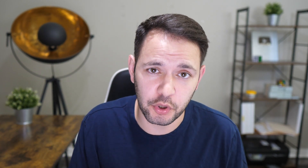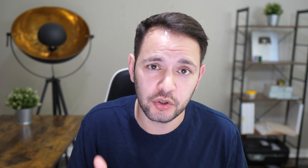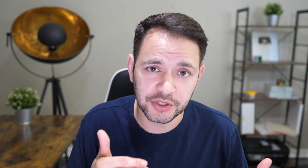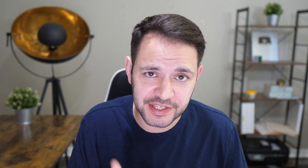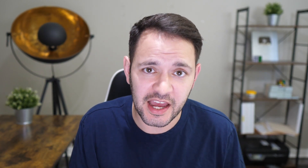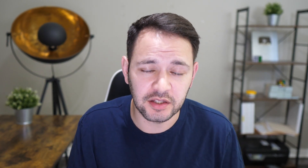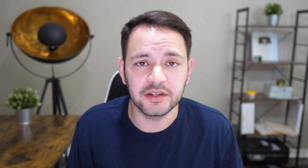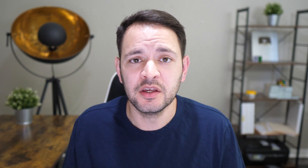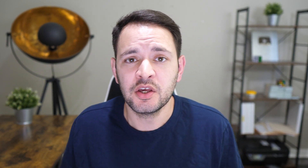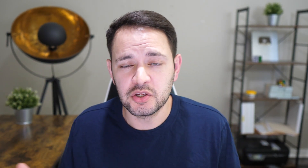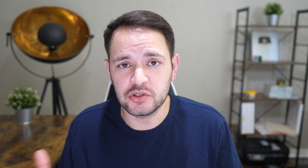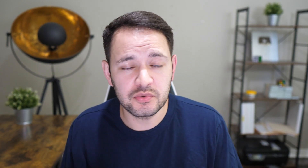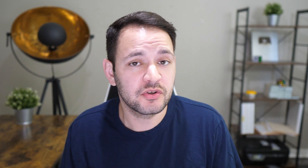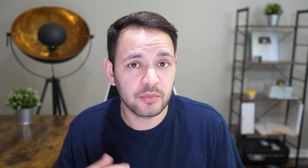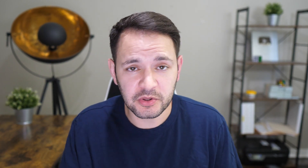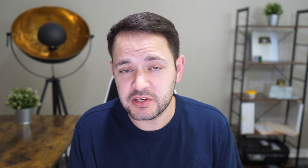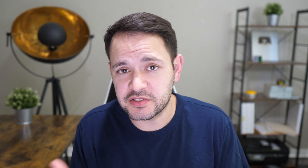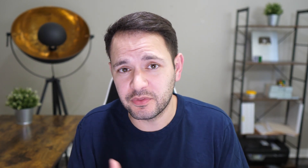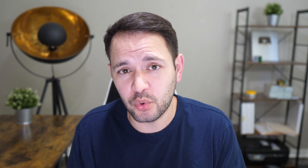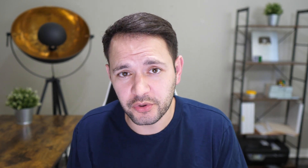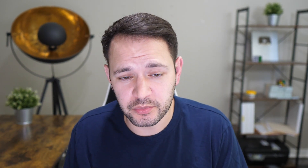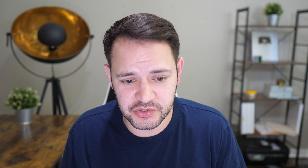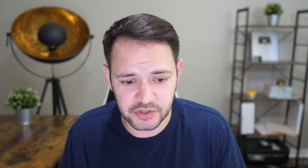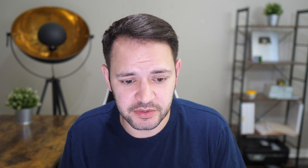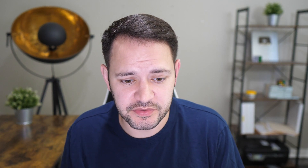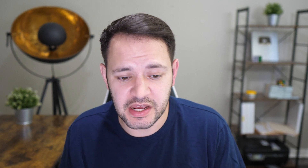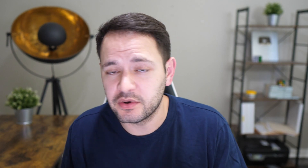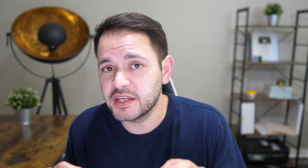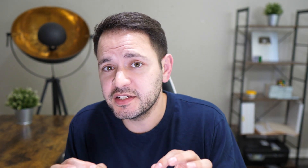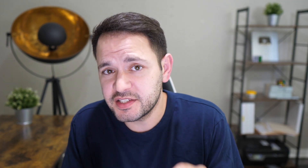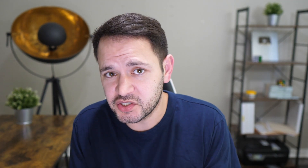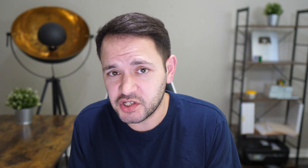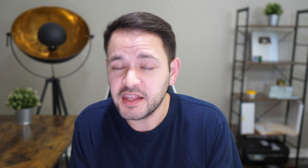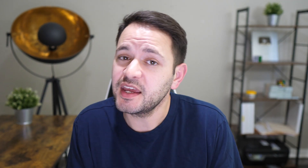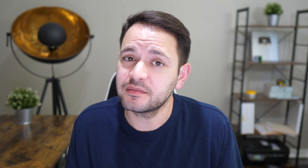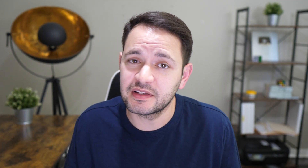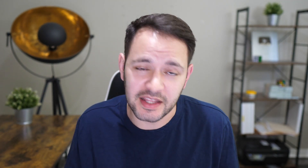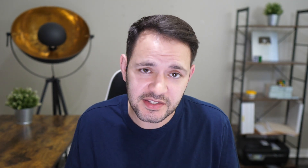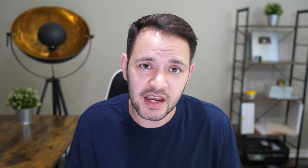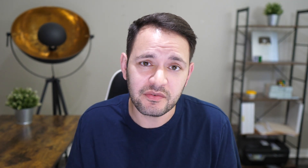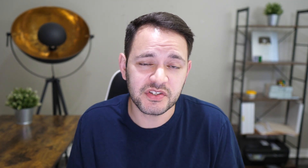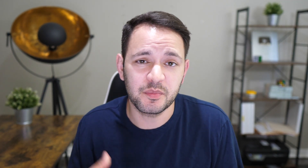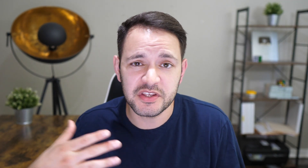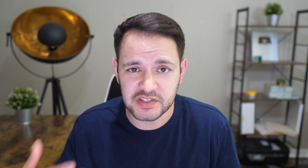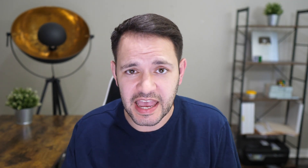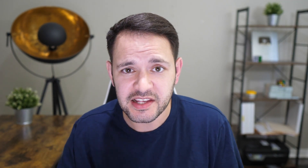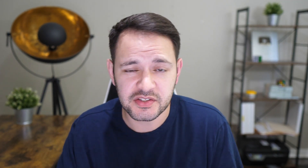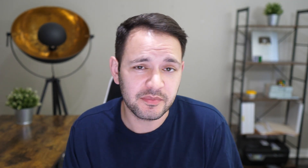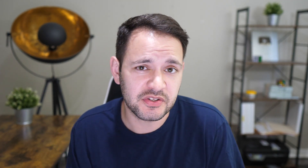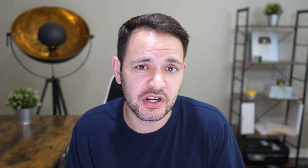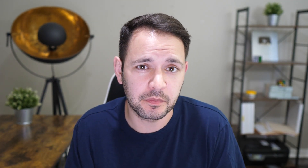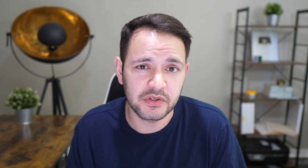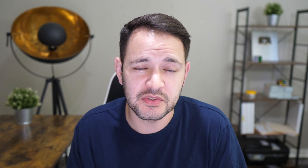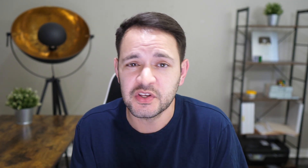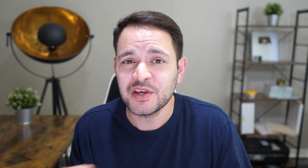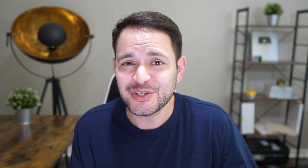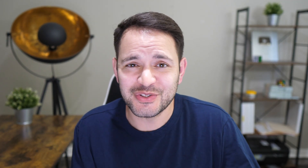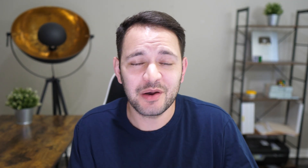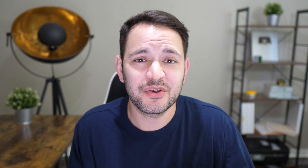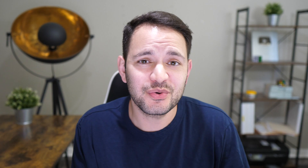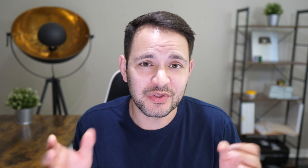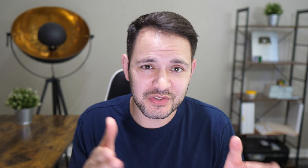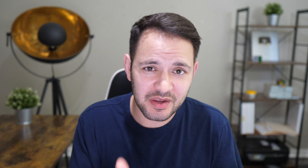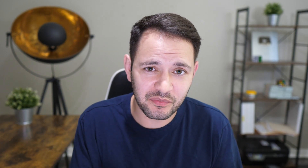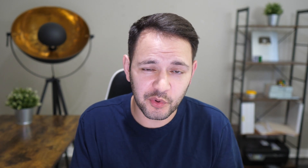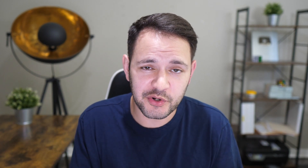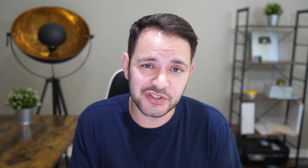cents per gallon due to the release of the oil reserves. Now, in addition to that, let's cover some of these gas stimulus check bills so